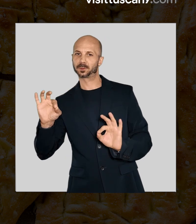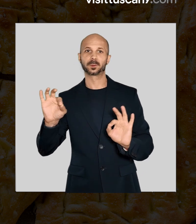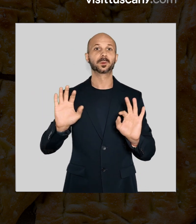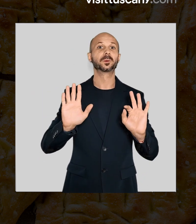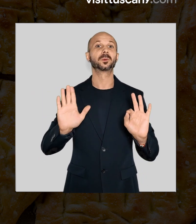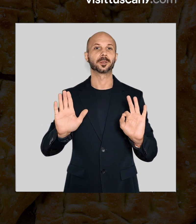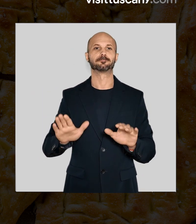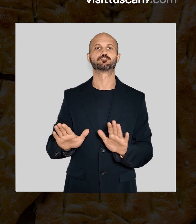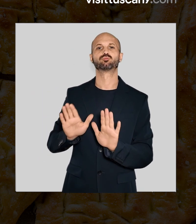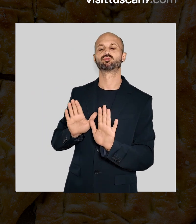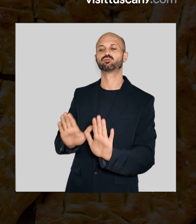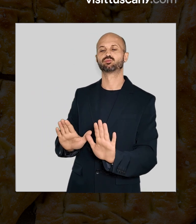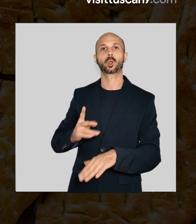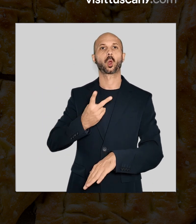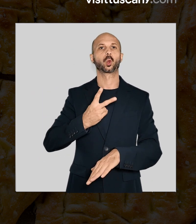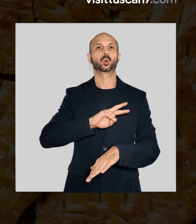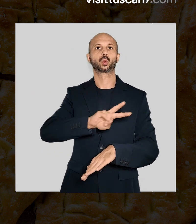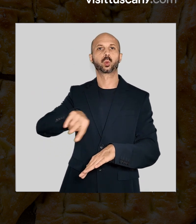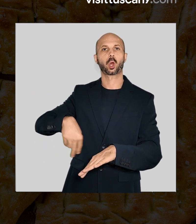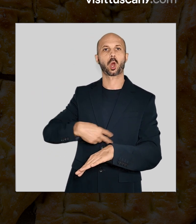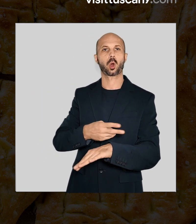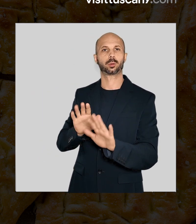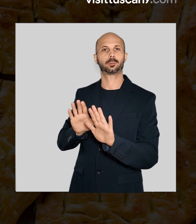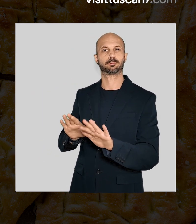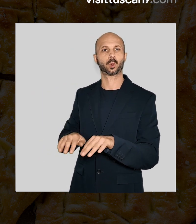Preheat the oven to 200 degrees Celsius.